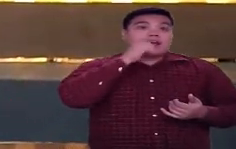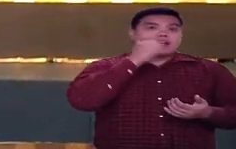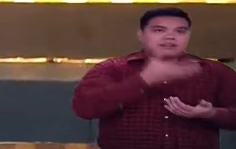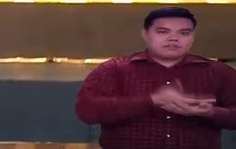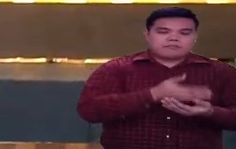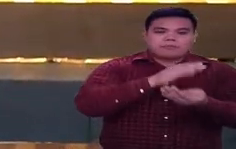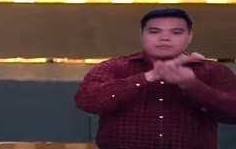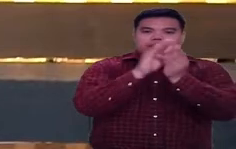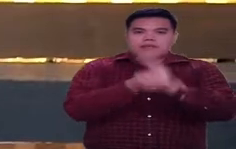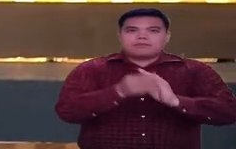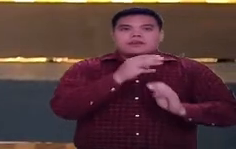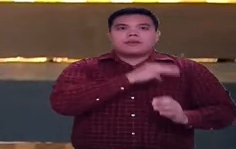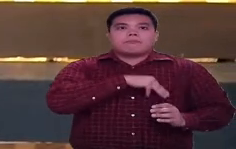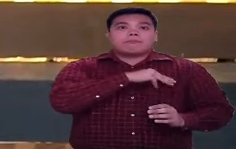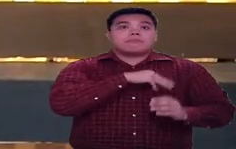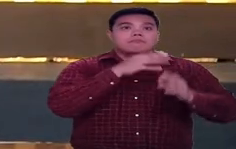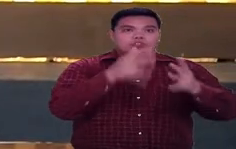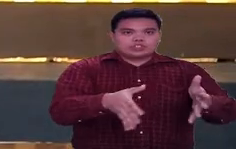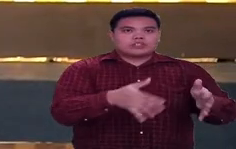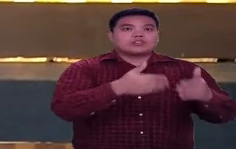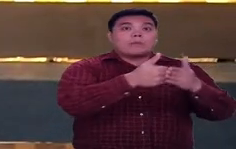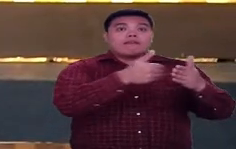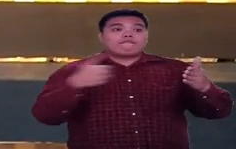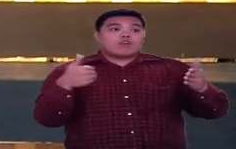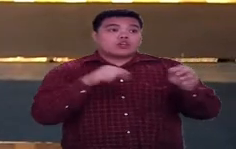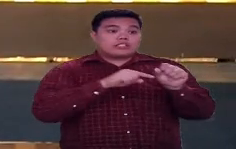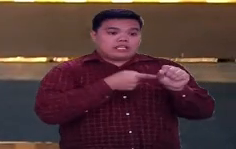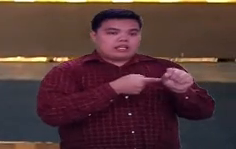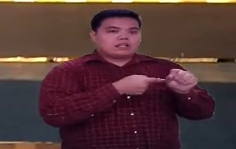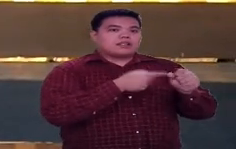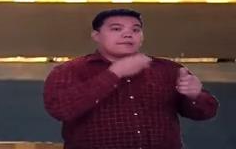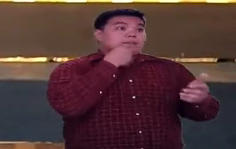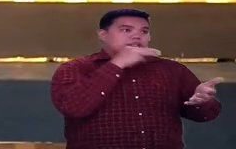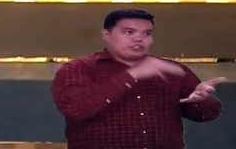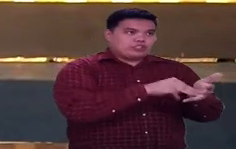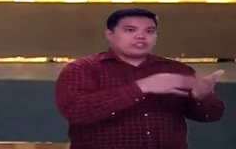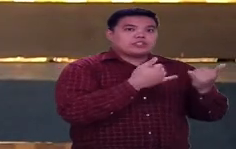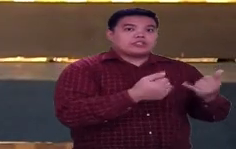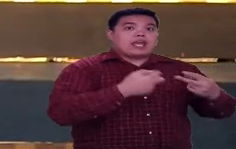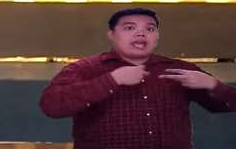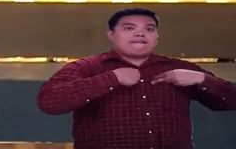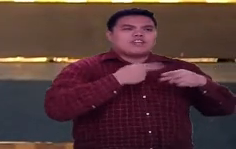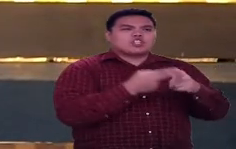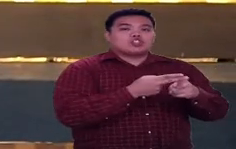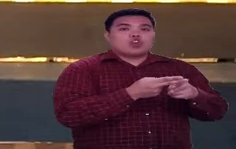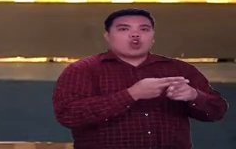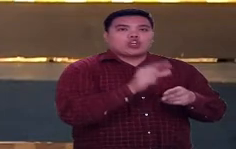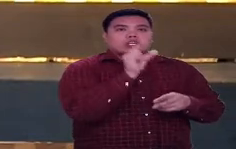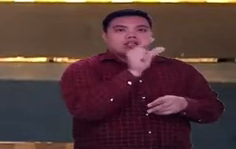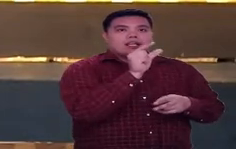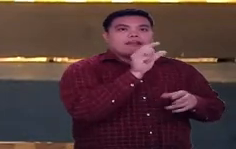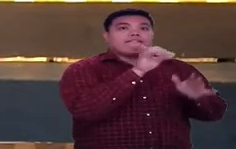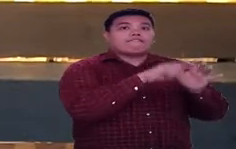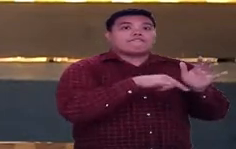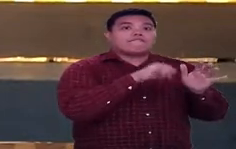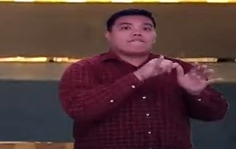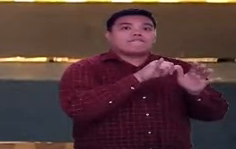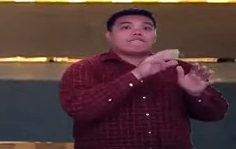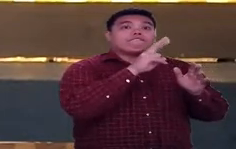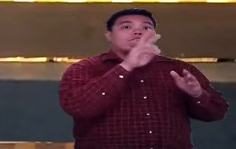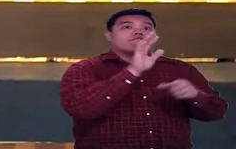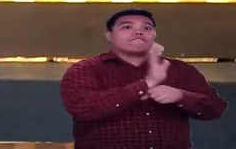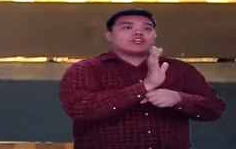going to be a missionary. Before I start my message, I want to show a short video for you.